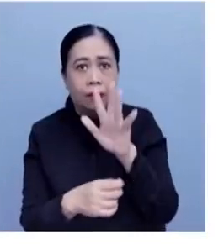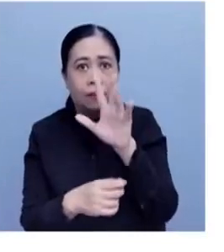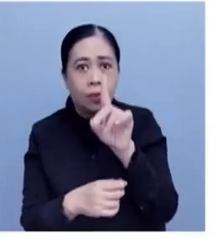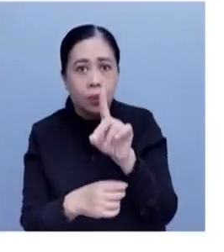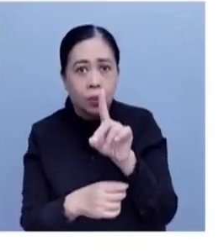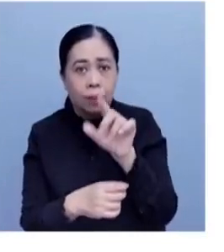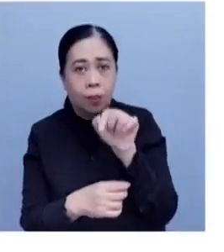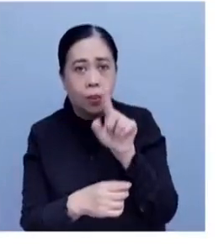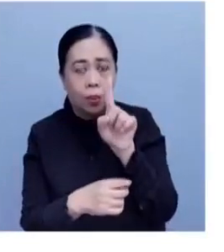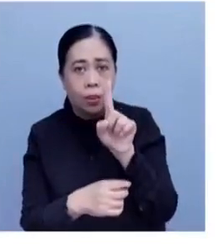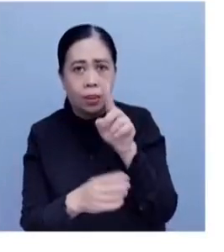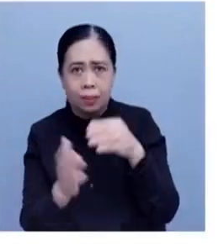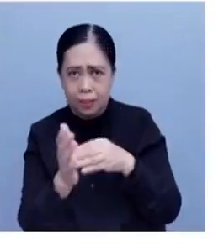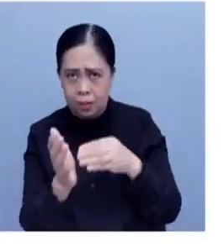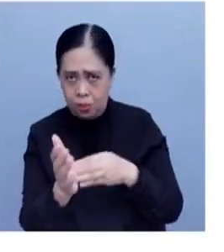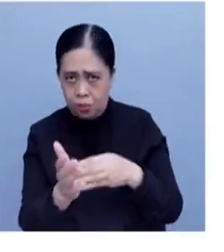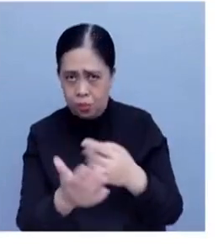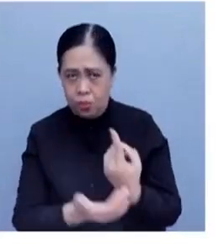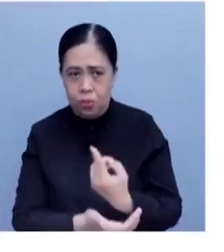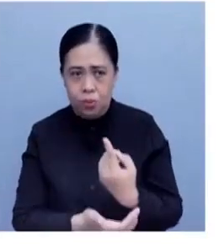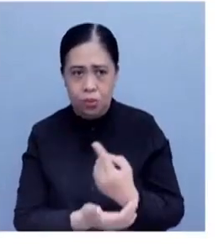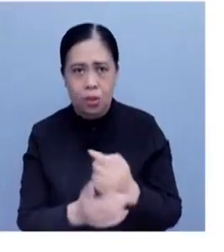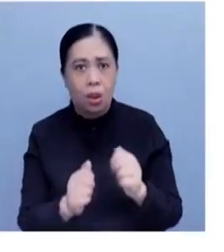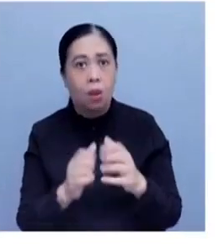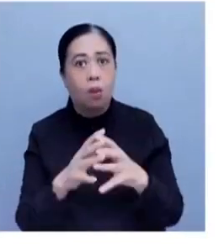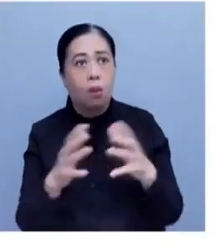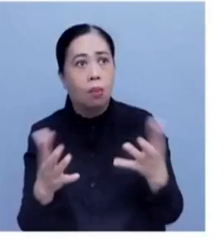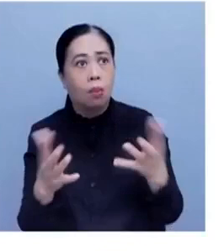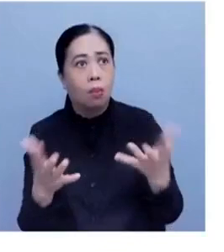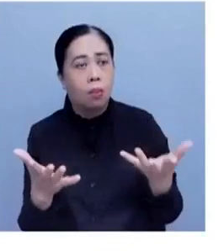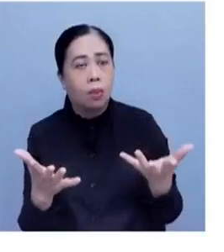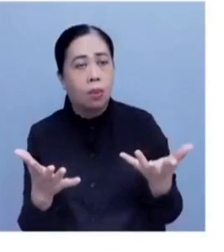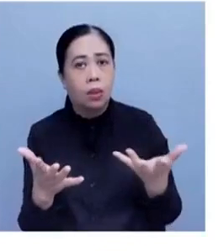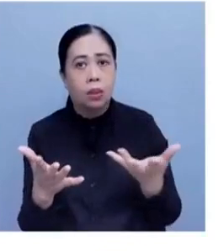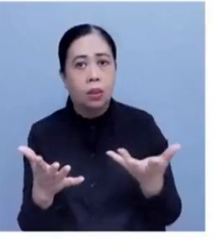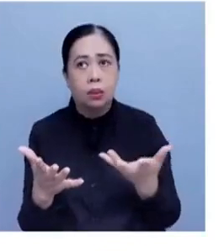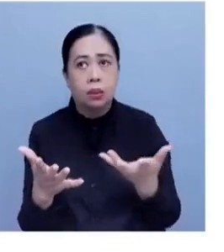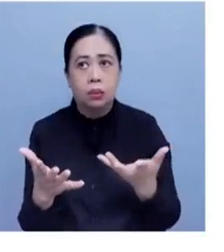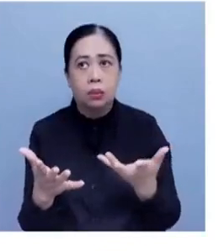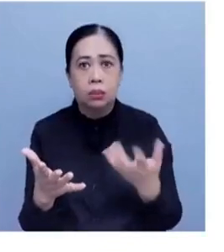51.1 billion. How much is that to our budget of